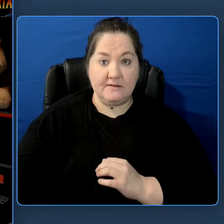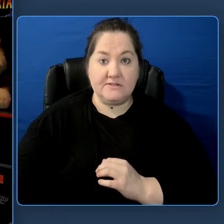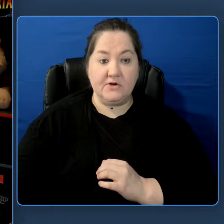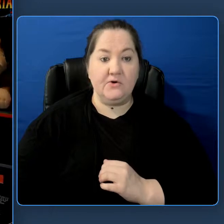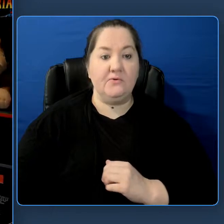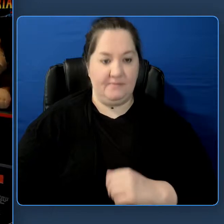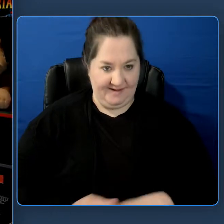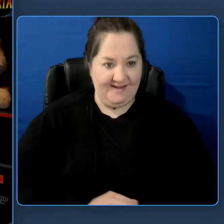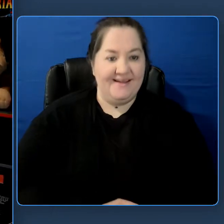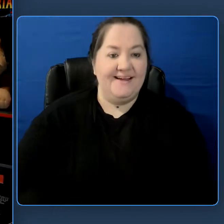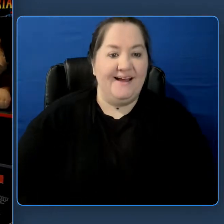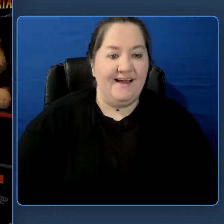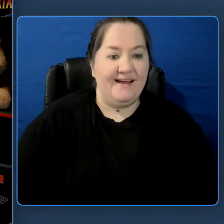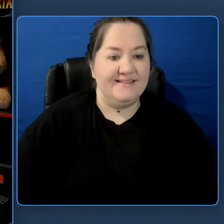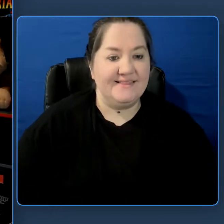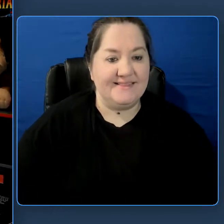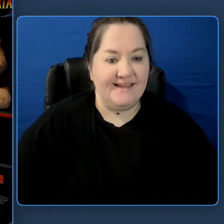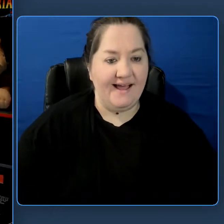Brendan?